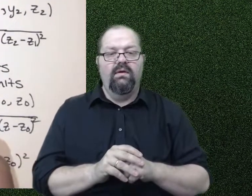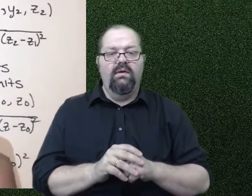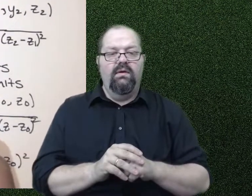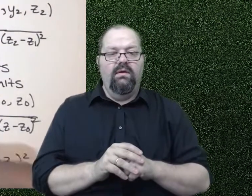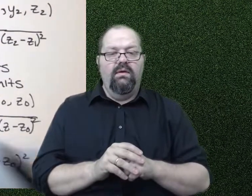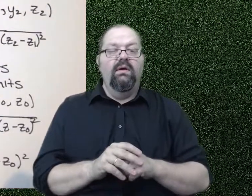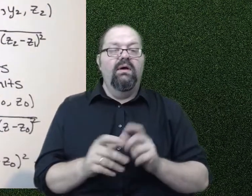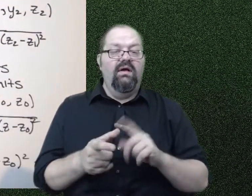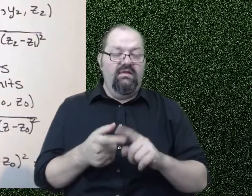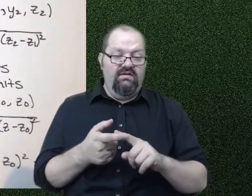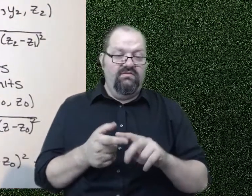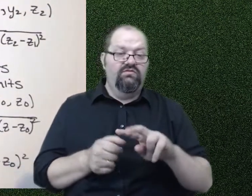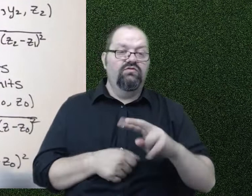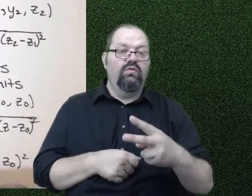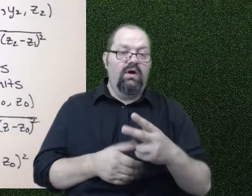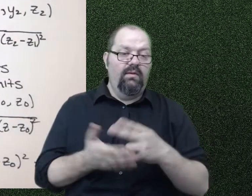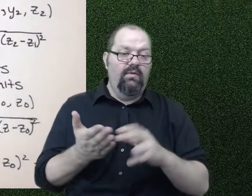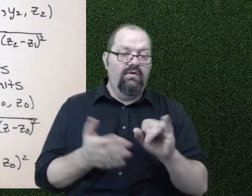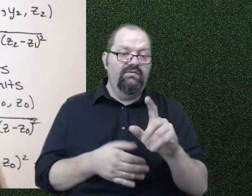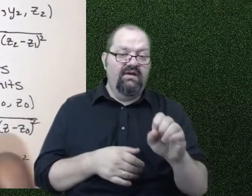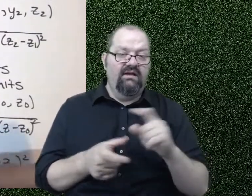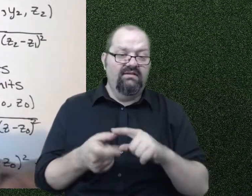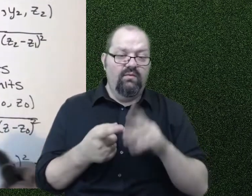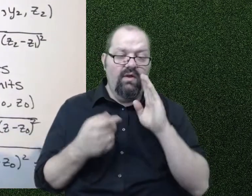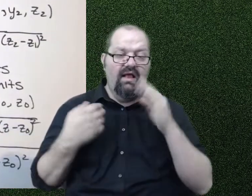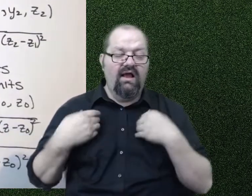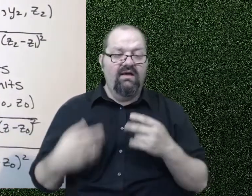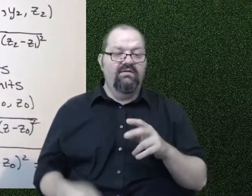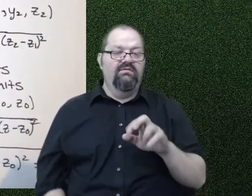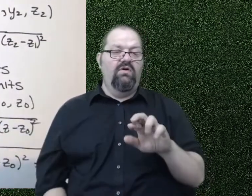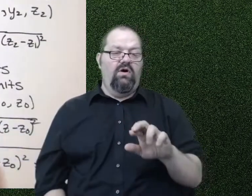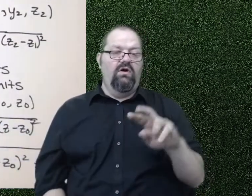And I square both sides, I'm going to have an r squared over here.